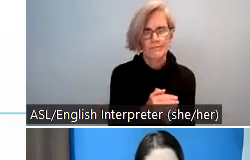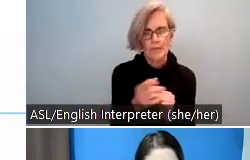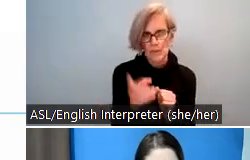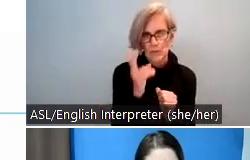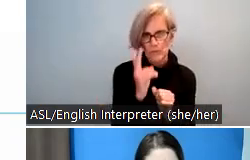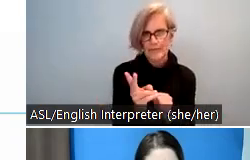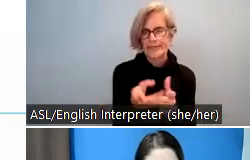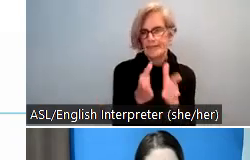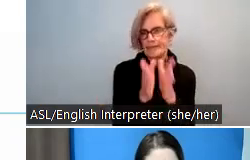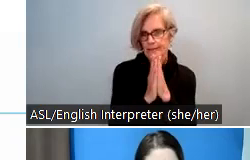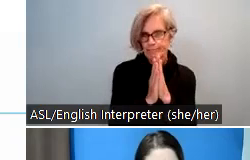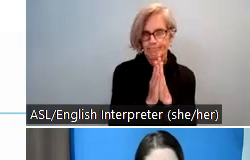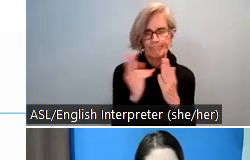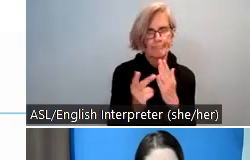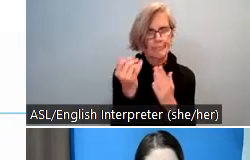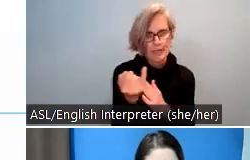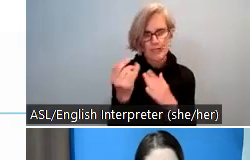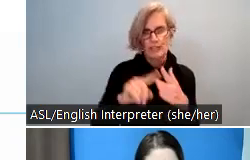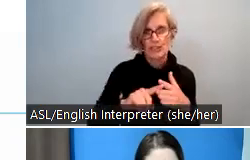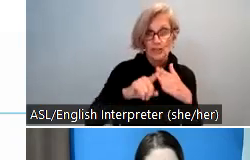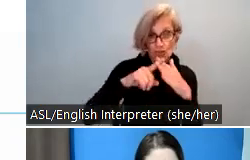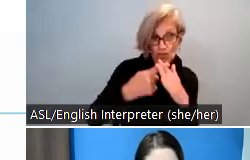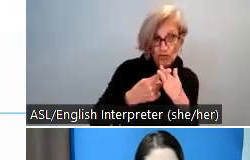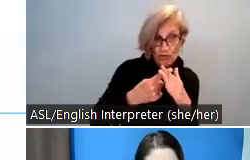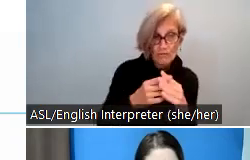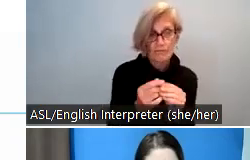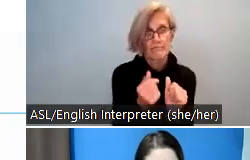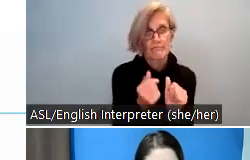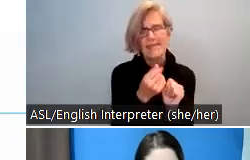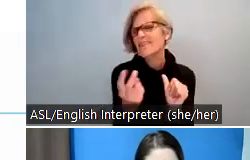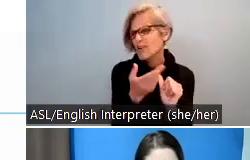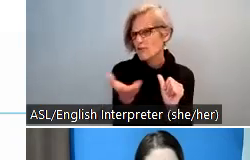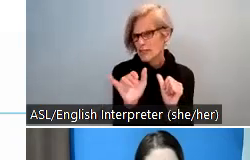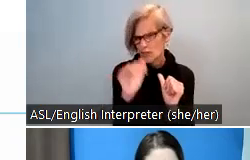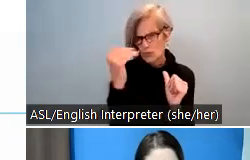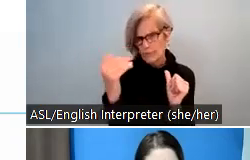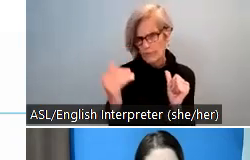timeline for several milestones and pieces of the project.